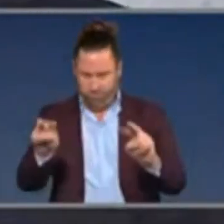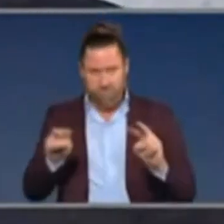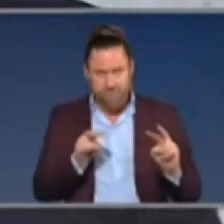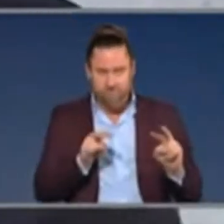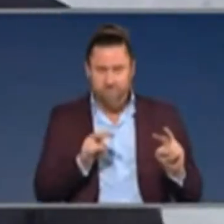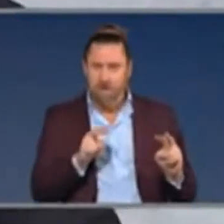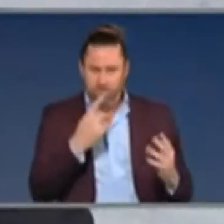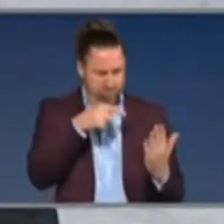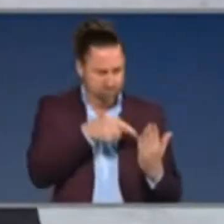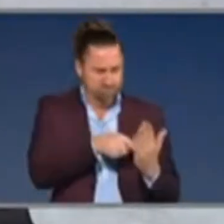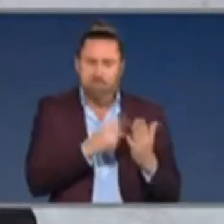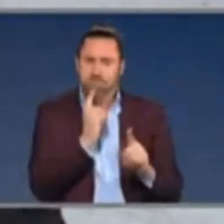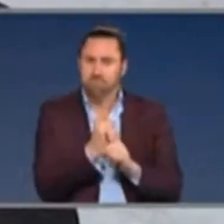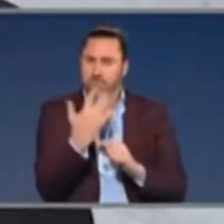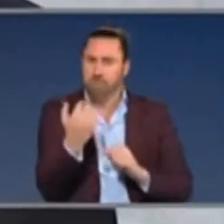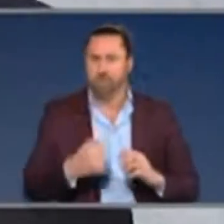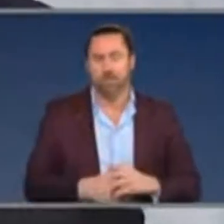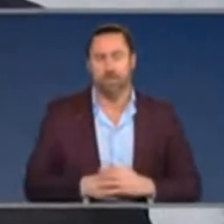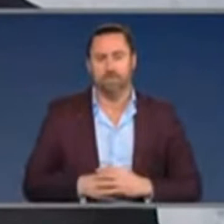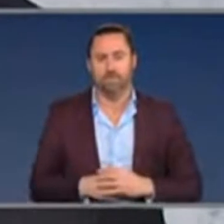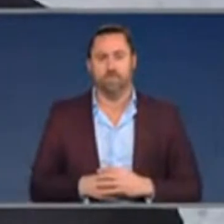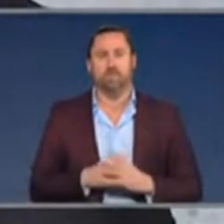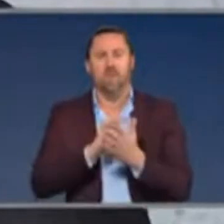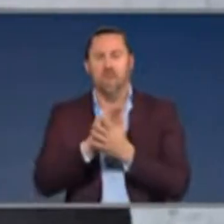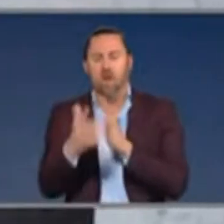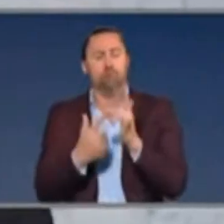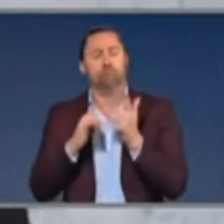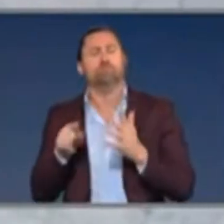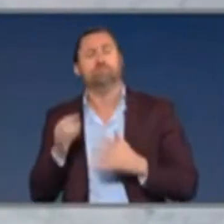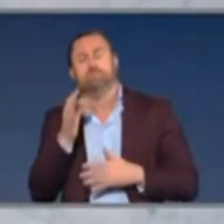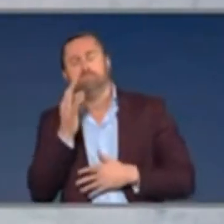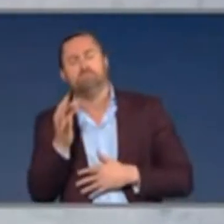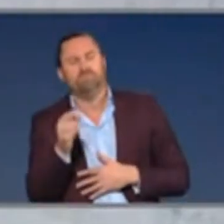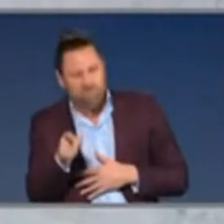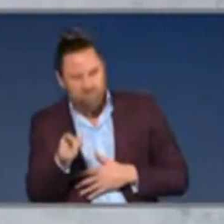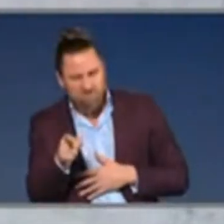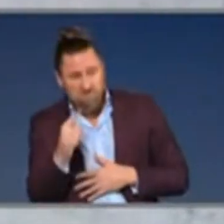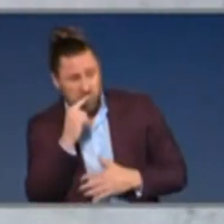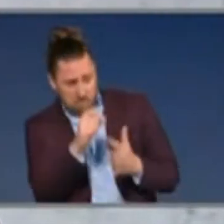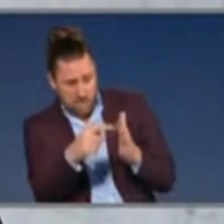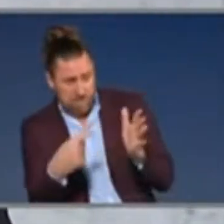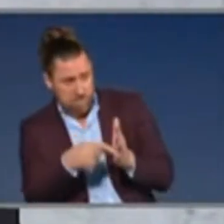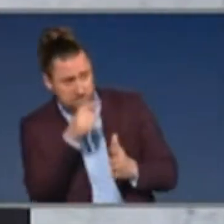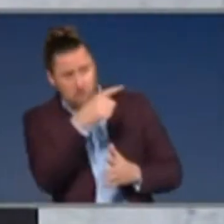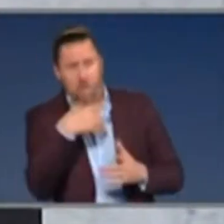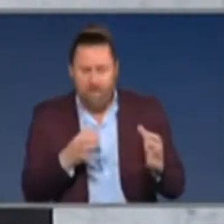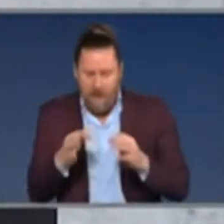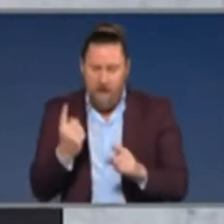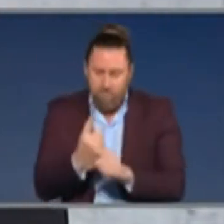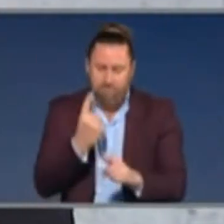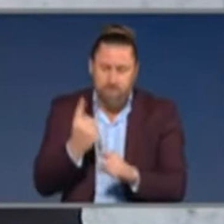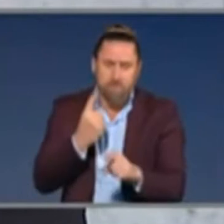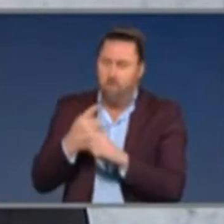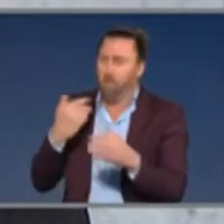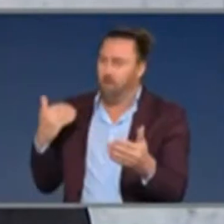partners do take it. Yeah, Chris. Prime Minister, through you to Pat, can you tell us, because of all the plans that we've had in the past, why you think, in simple terms, there's reason to